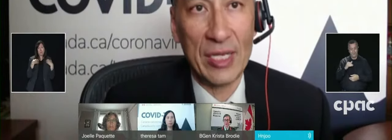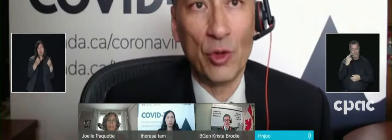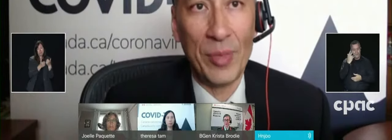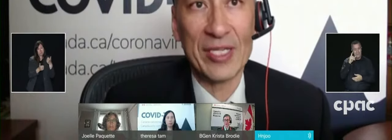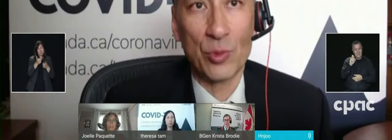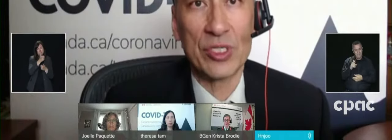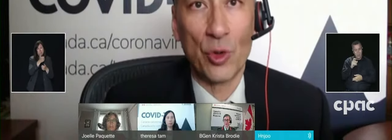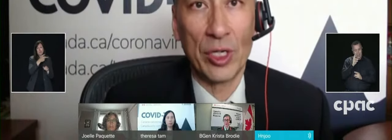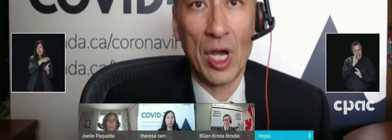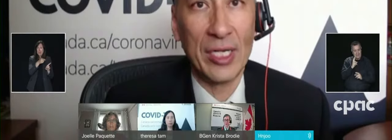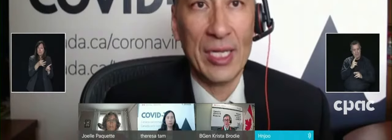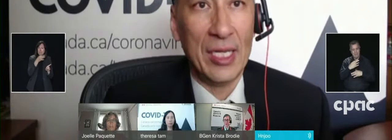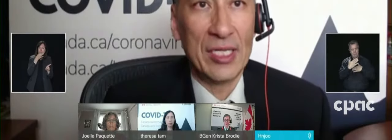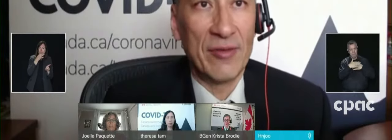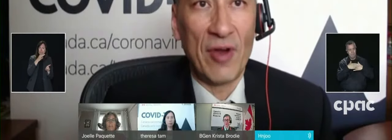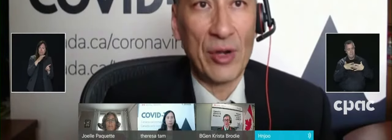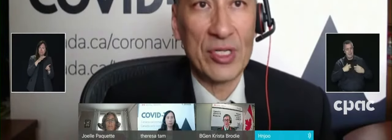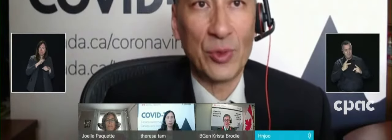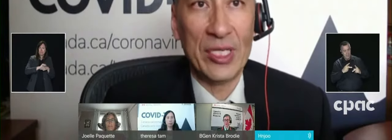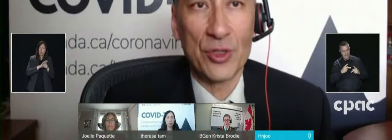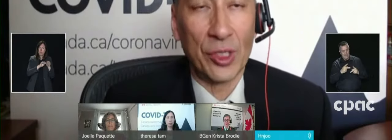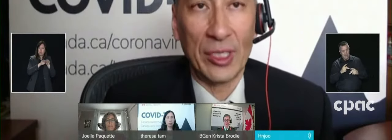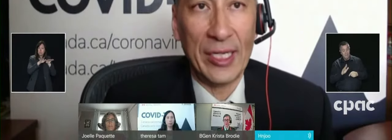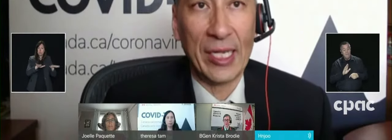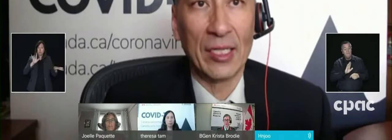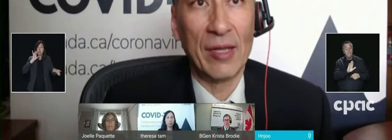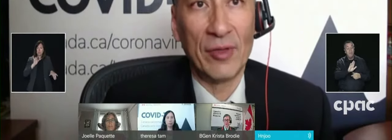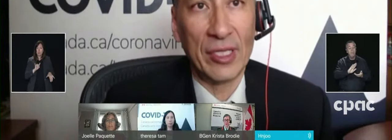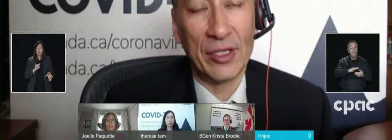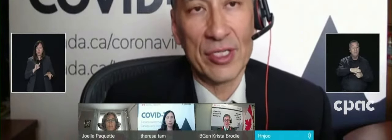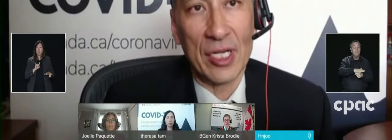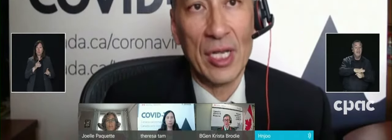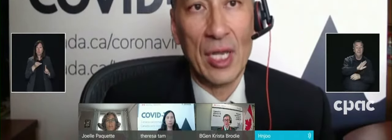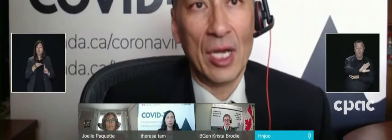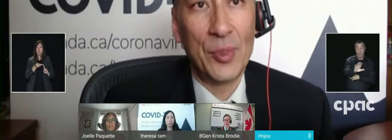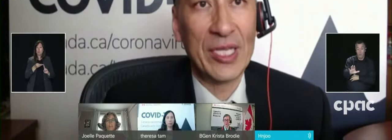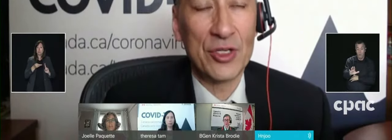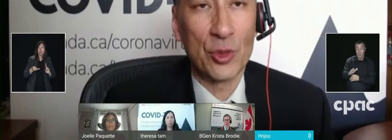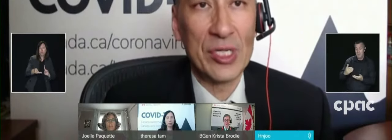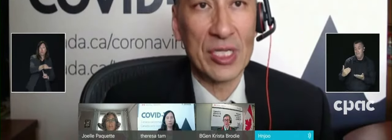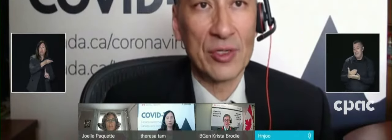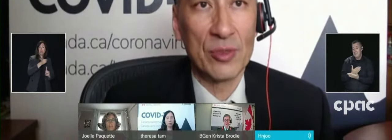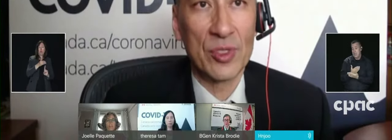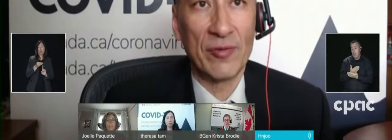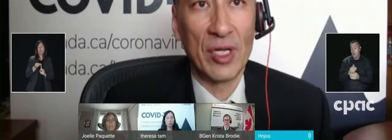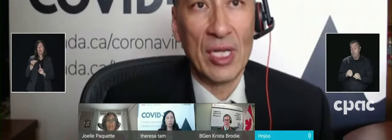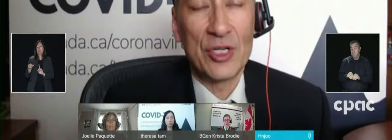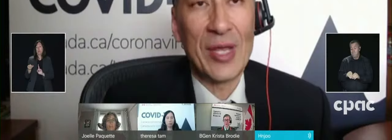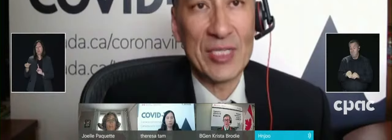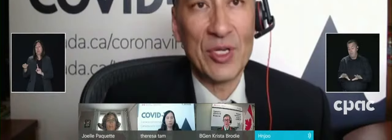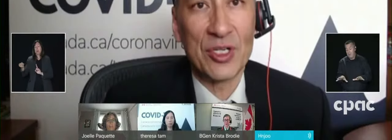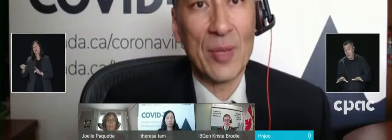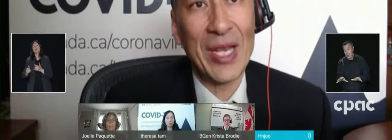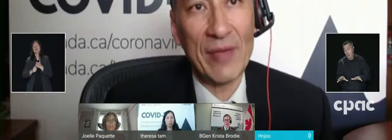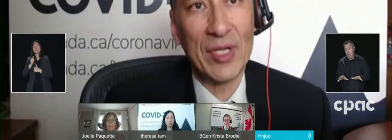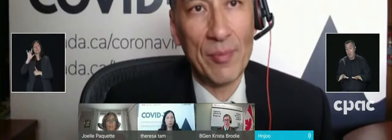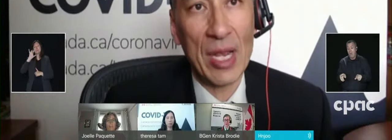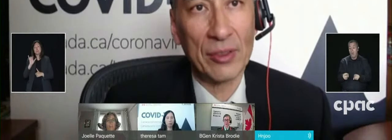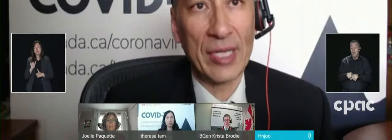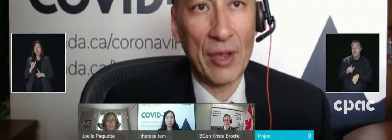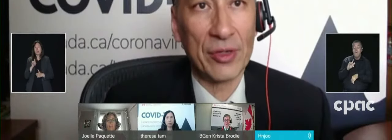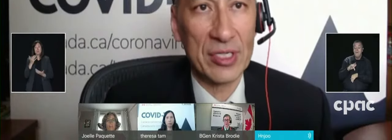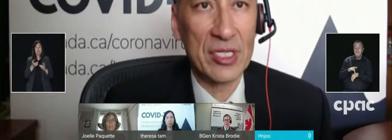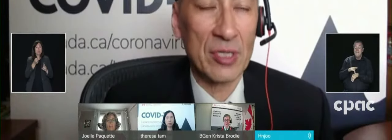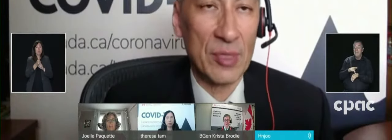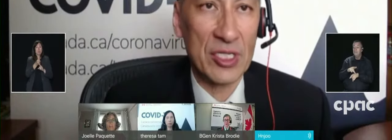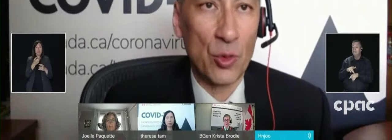authorities, because they know best what's going on. Is the virus really circulating at a level that there's a potential risk in terms of transmission that might have an